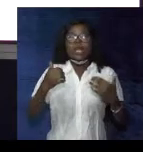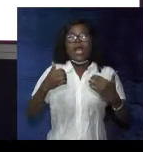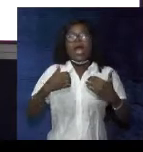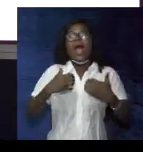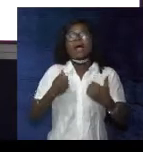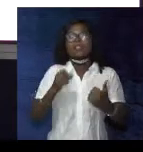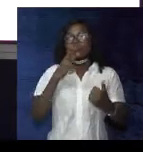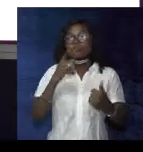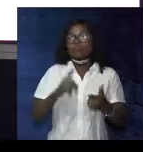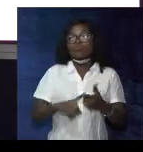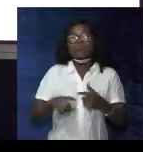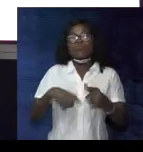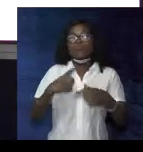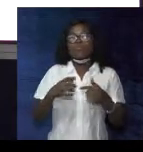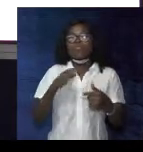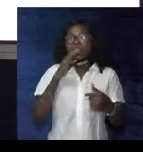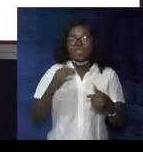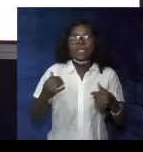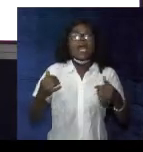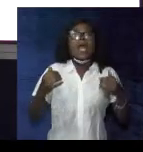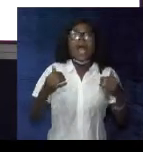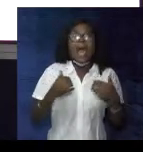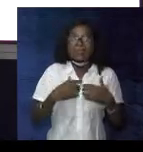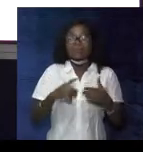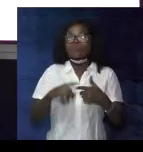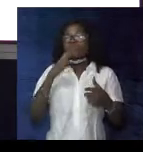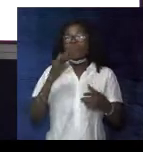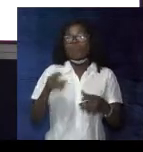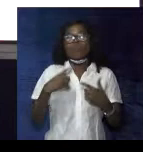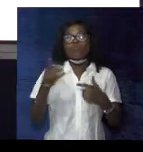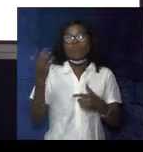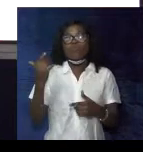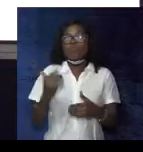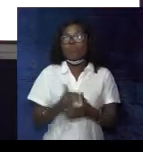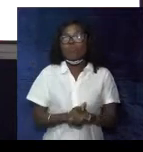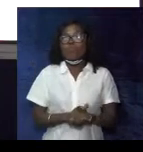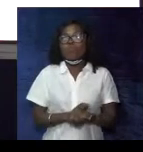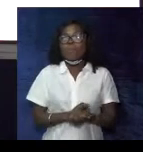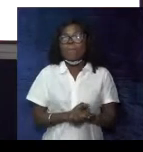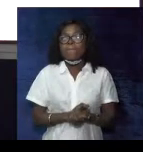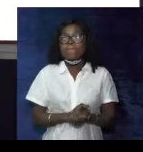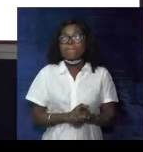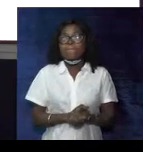She has to go. She has to go.